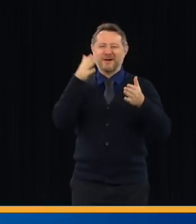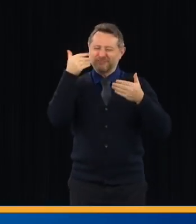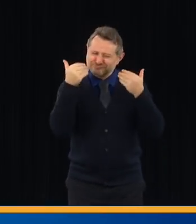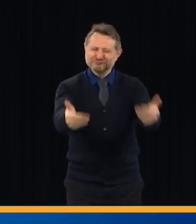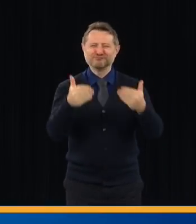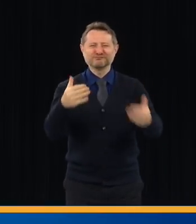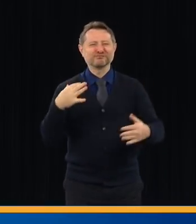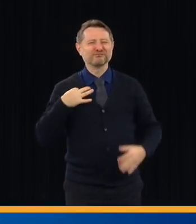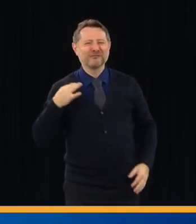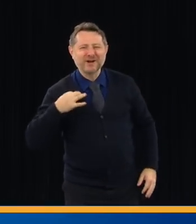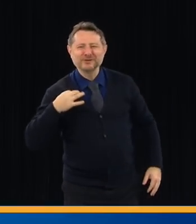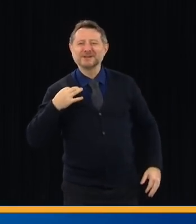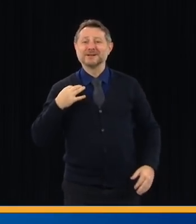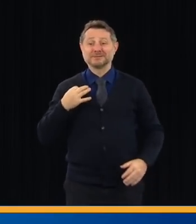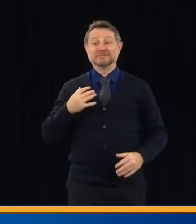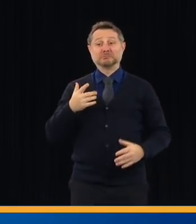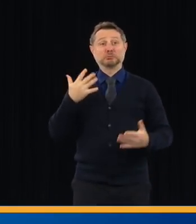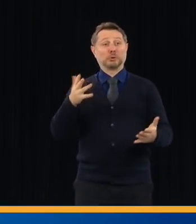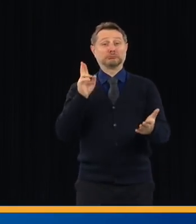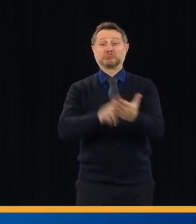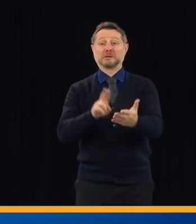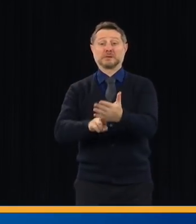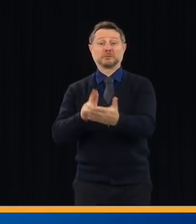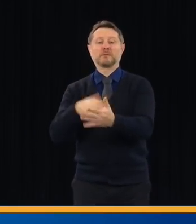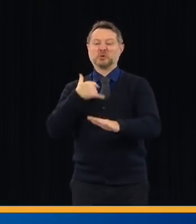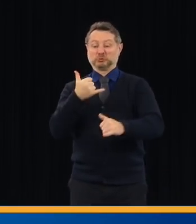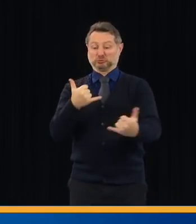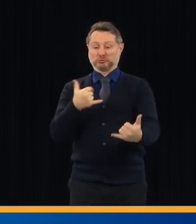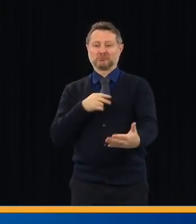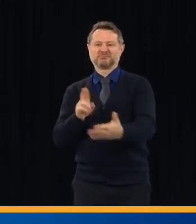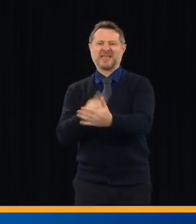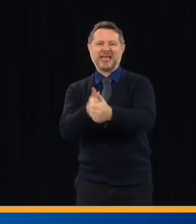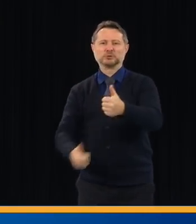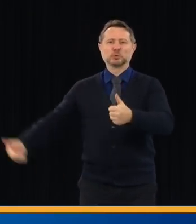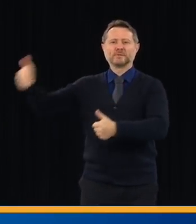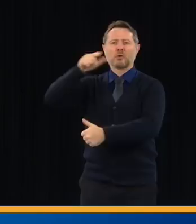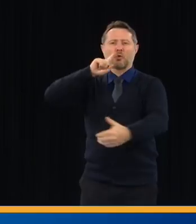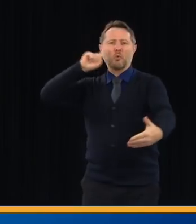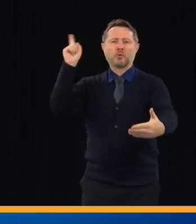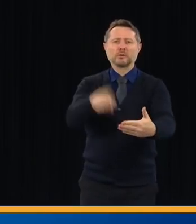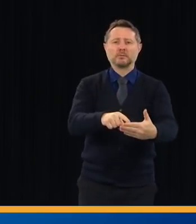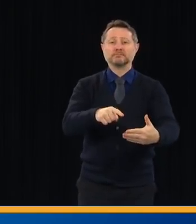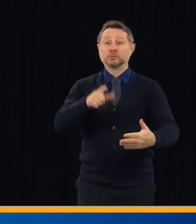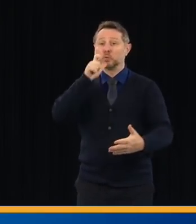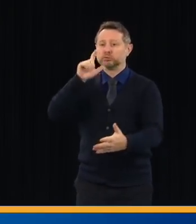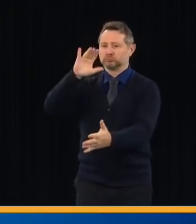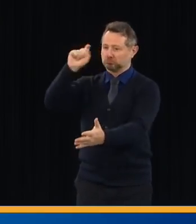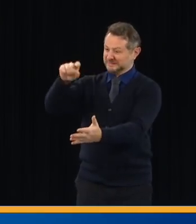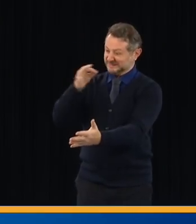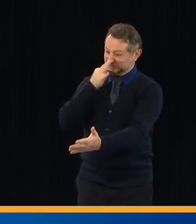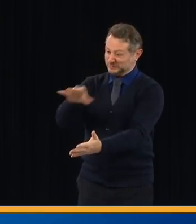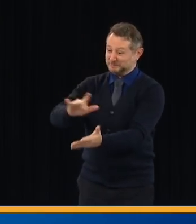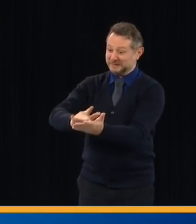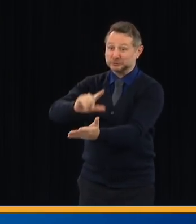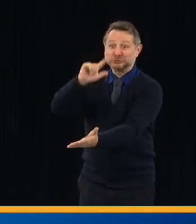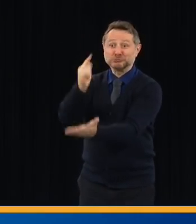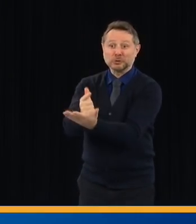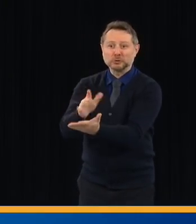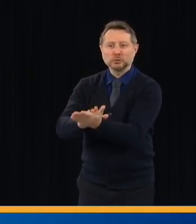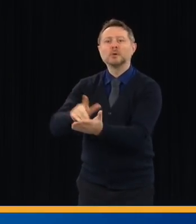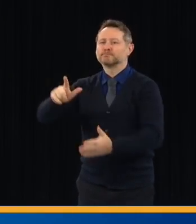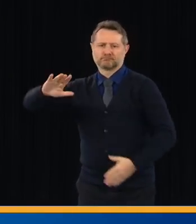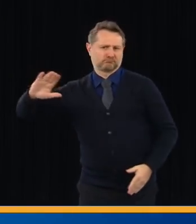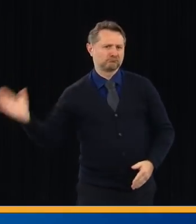graduate to begin practicing. We need doctors, we need nurses, so we're going to expedite that.